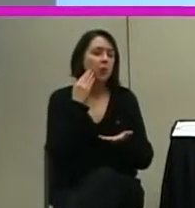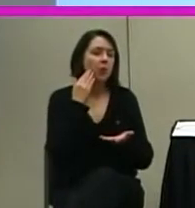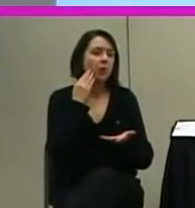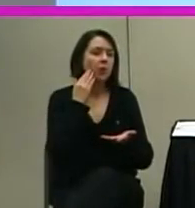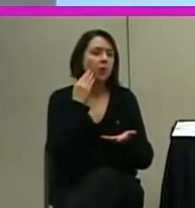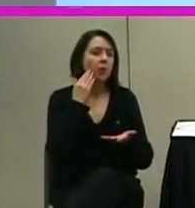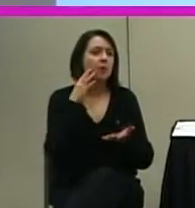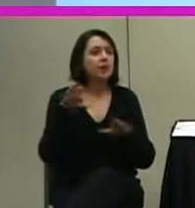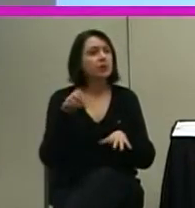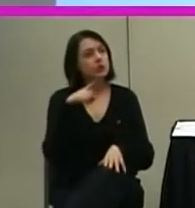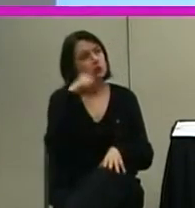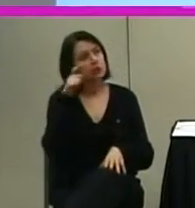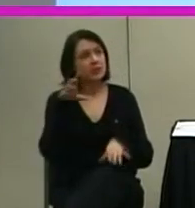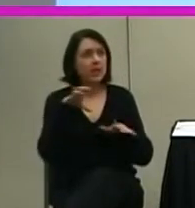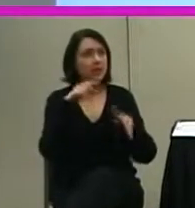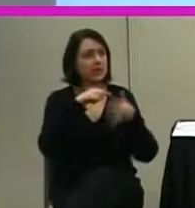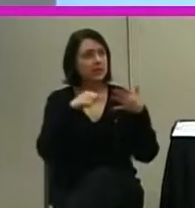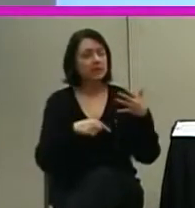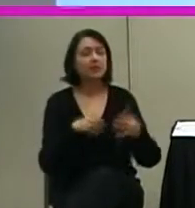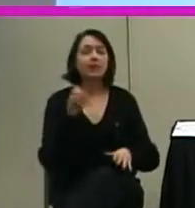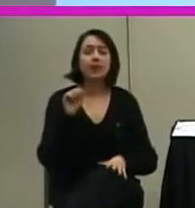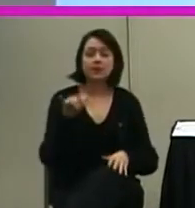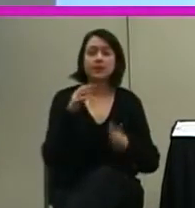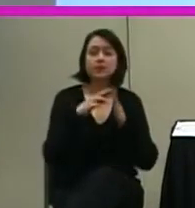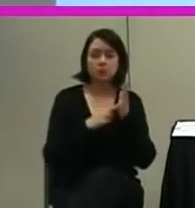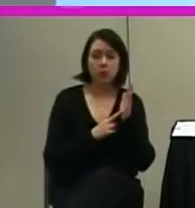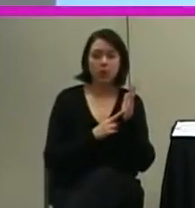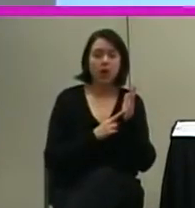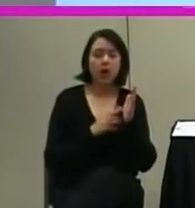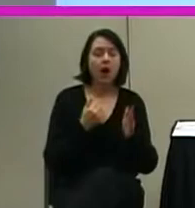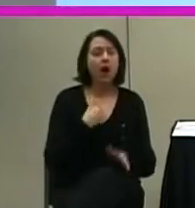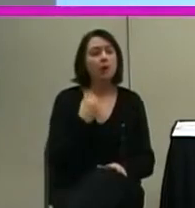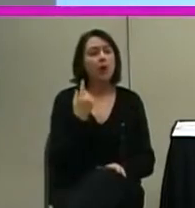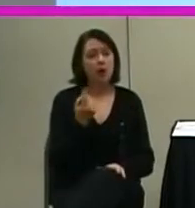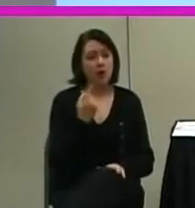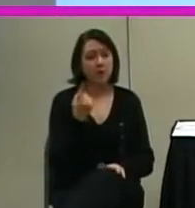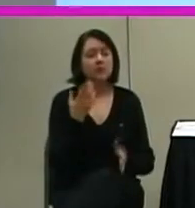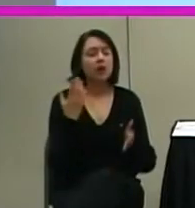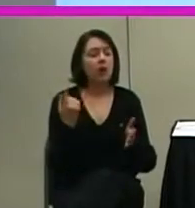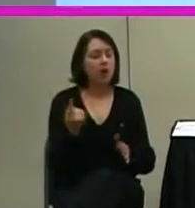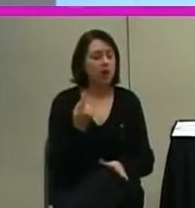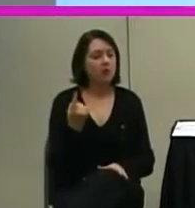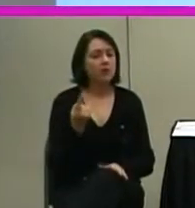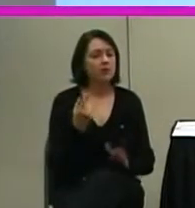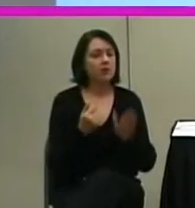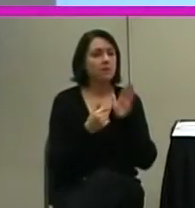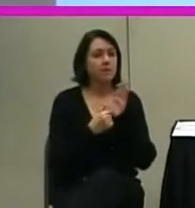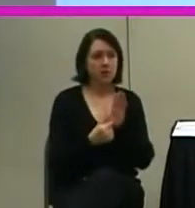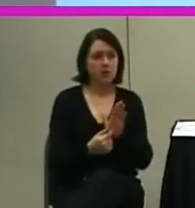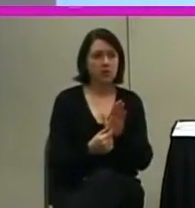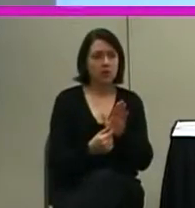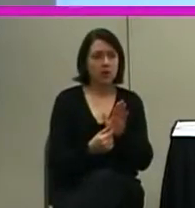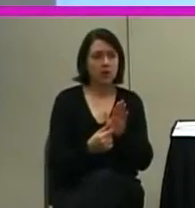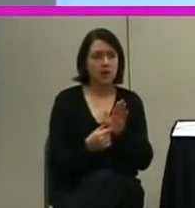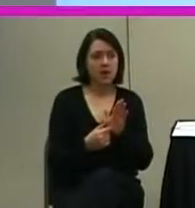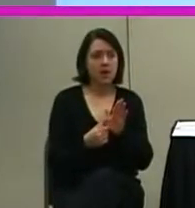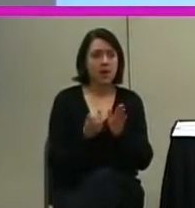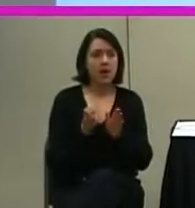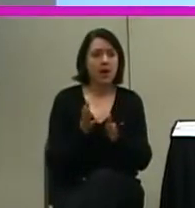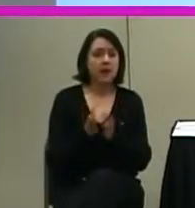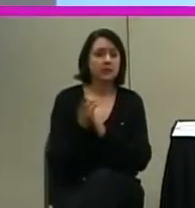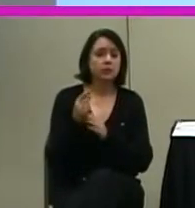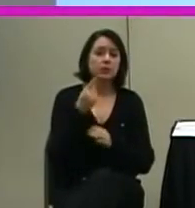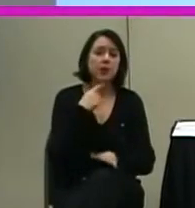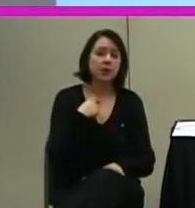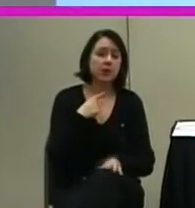Because you did these things. Yes, that's the rule. So I will always model and make them tell me. Once